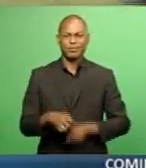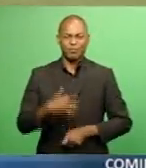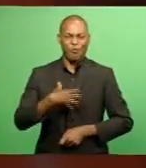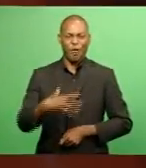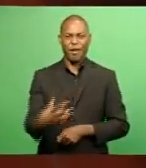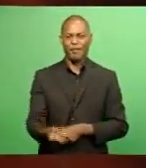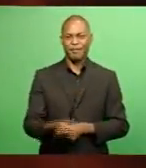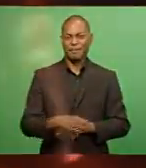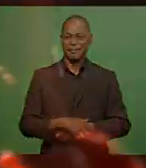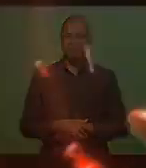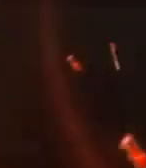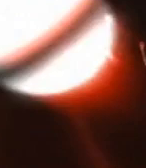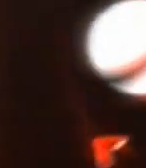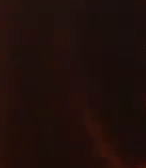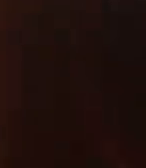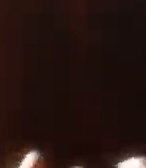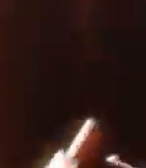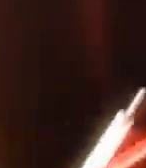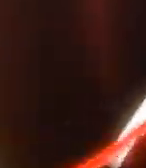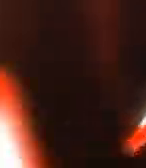up.